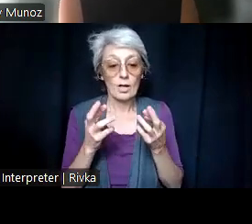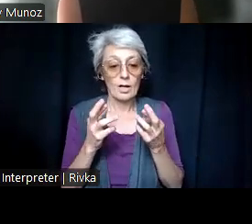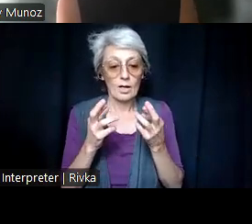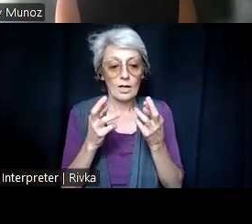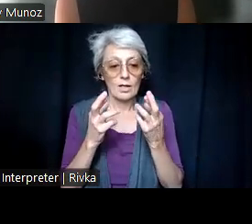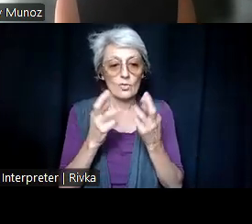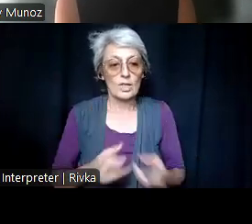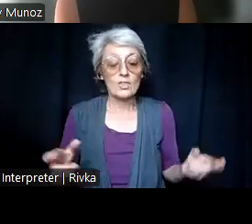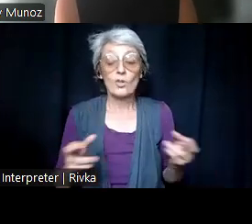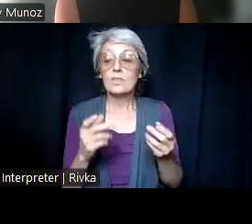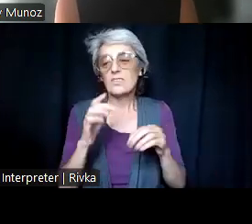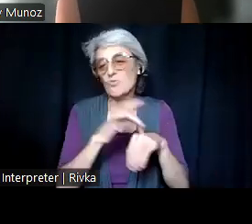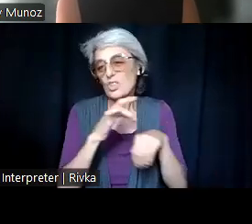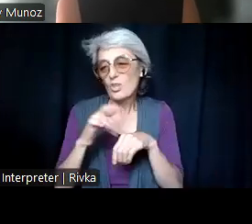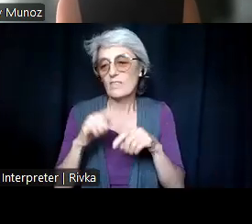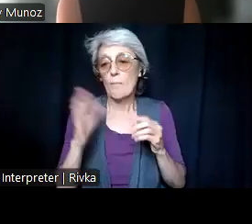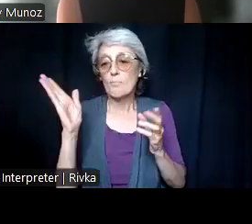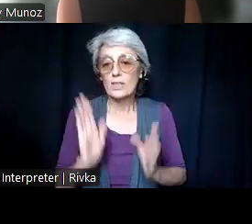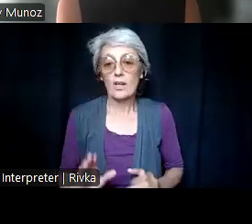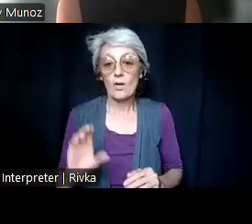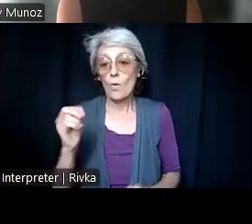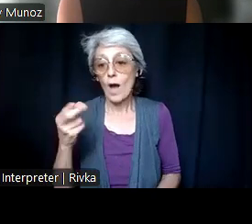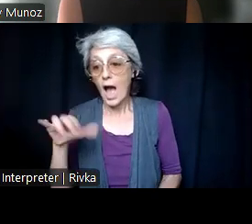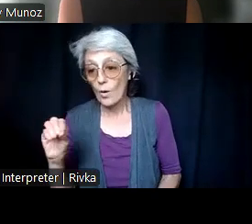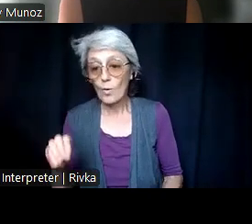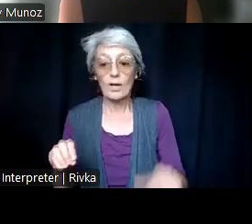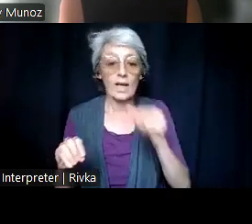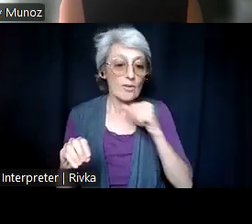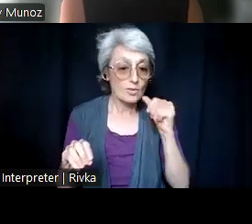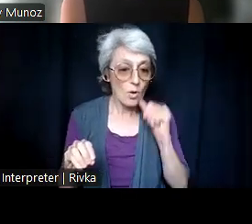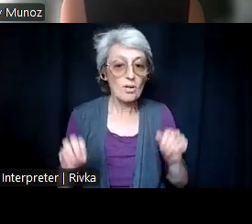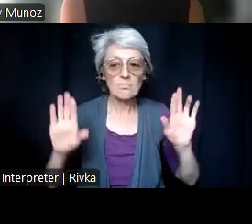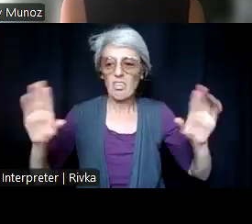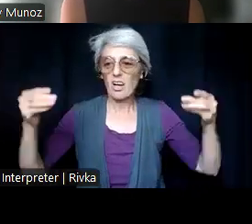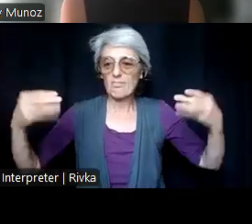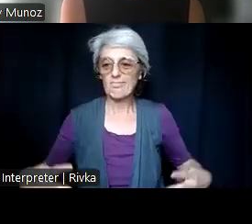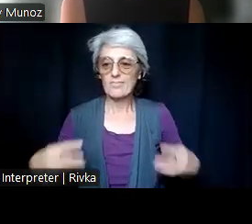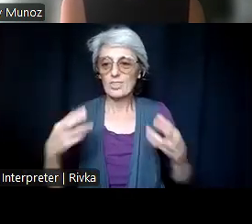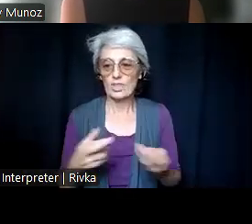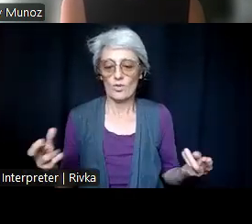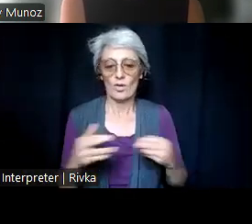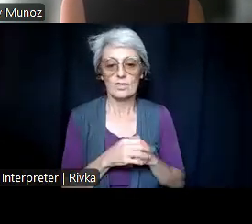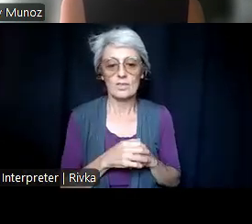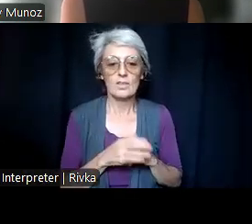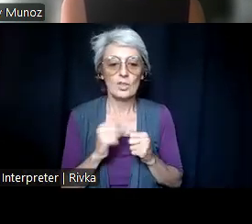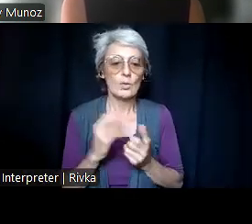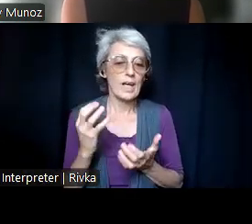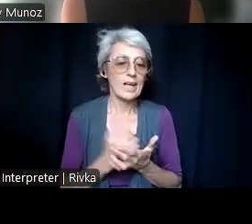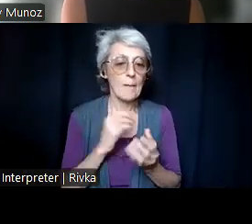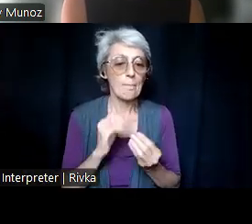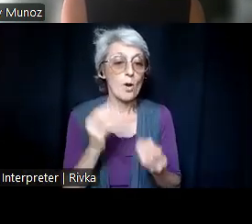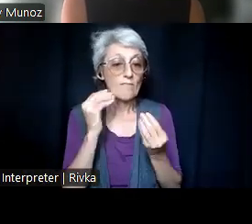our presenters from Ohio and from Arizona, so that you can obtain additional information